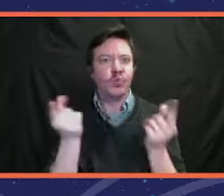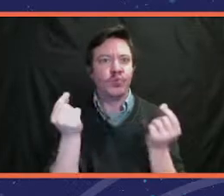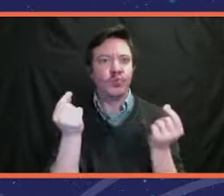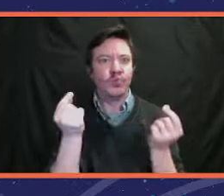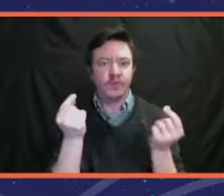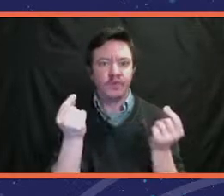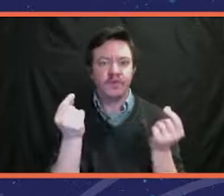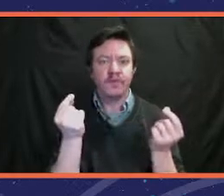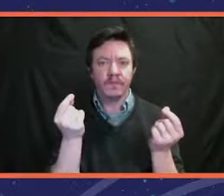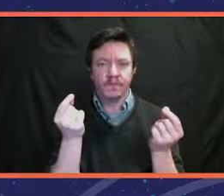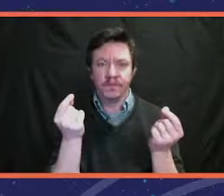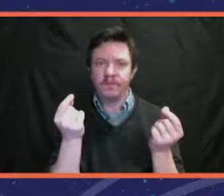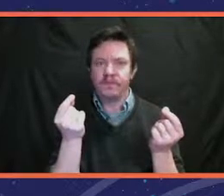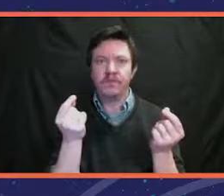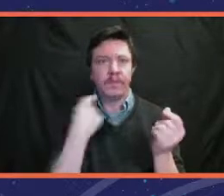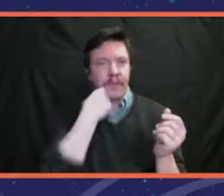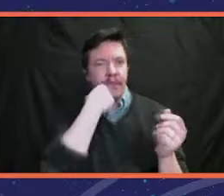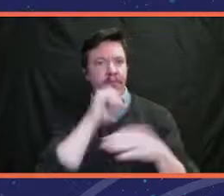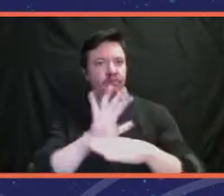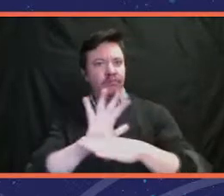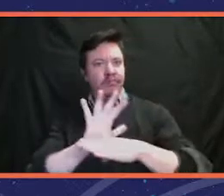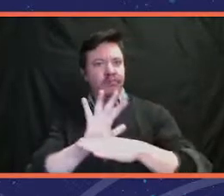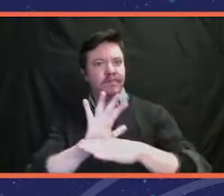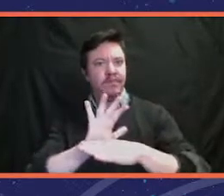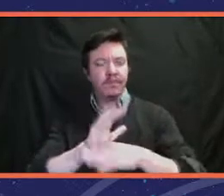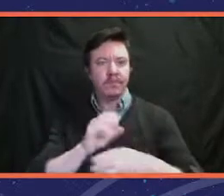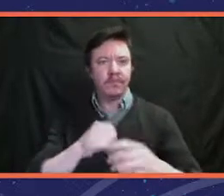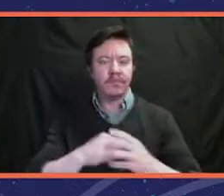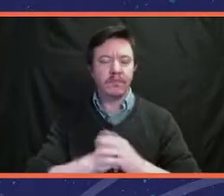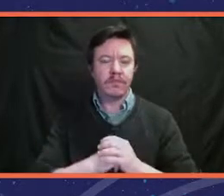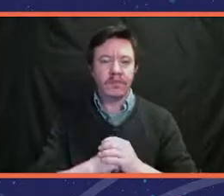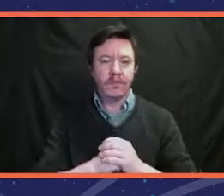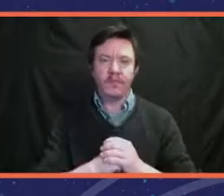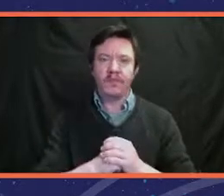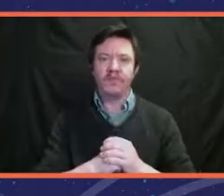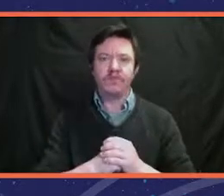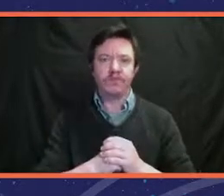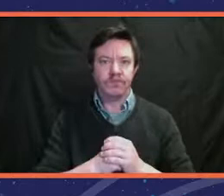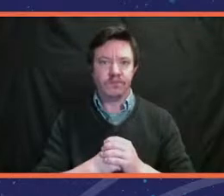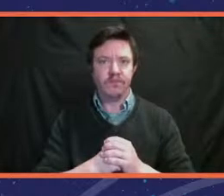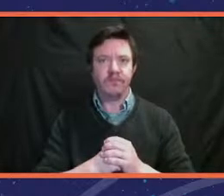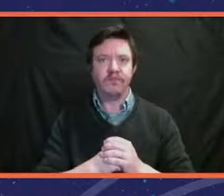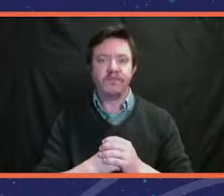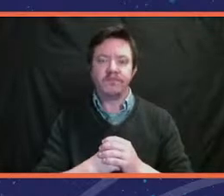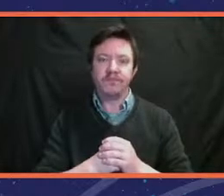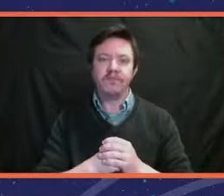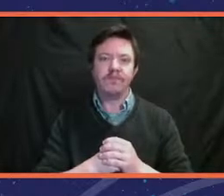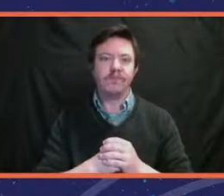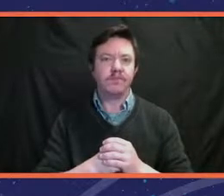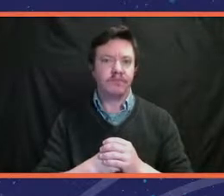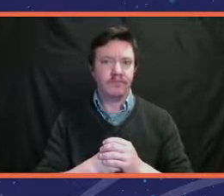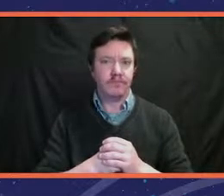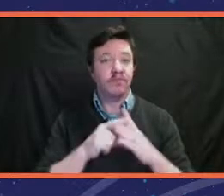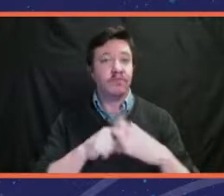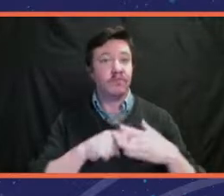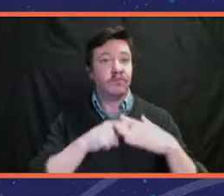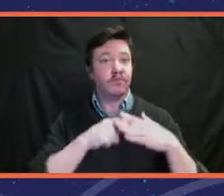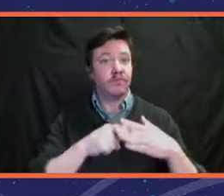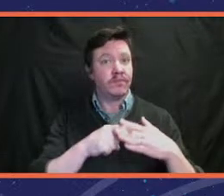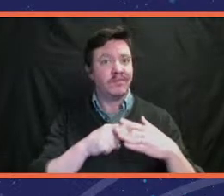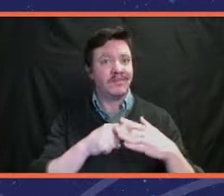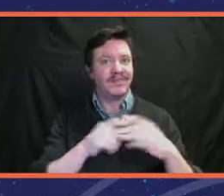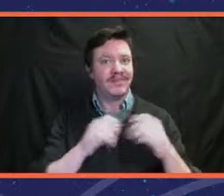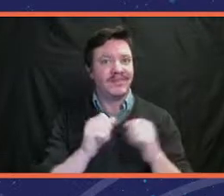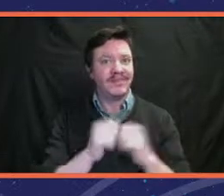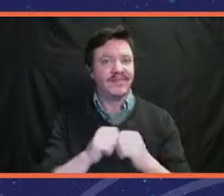what was shown on the screen just a minute ago is you start off with this augmented reality filter